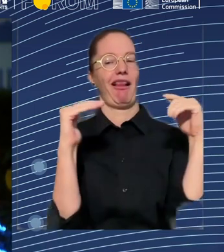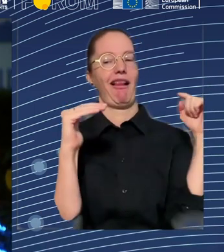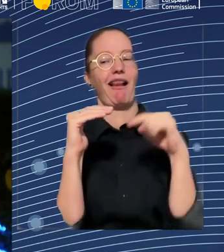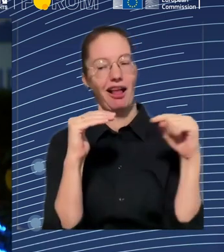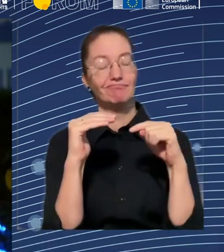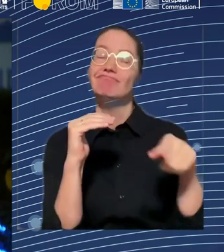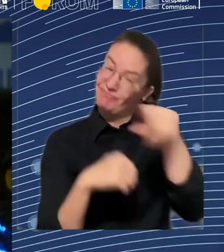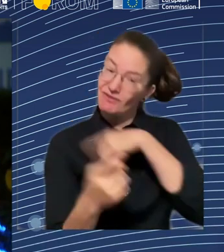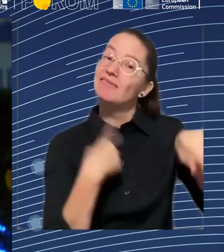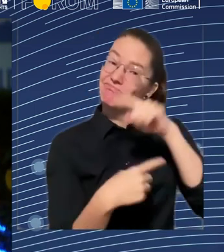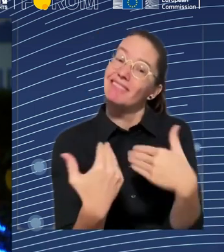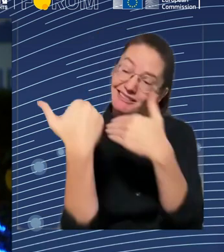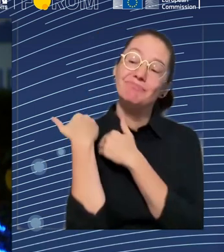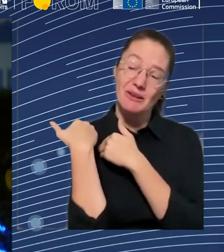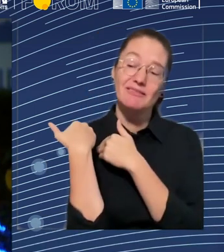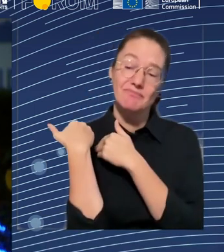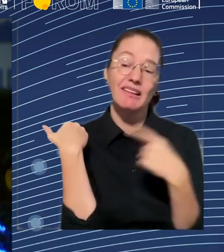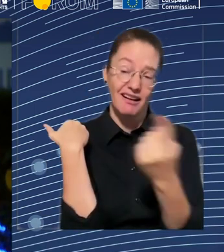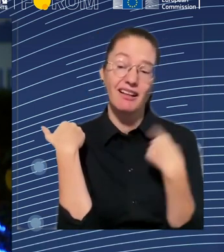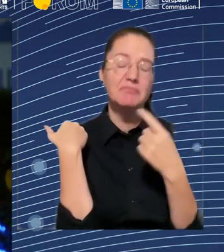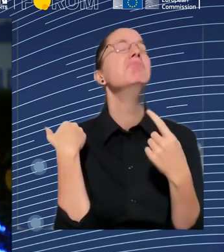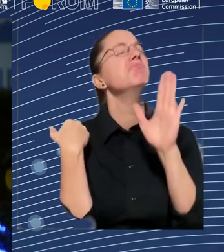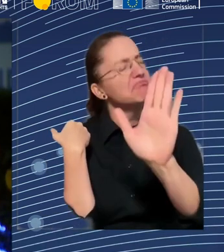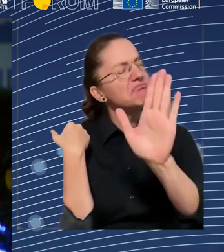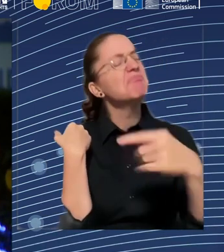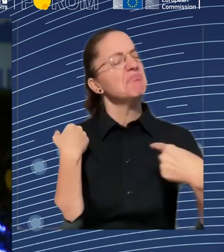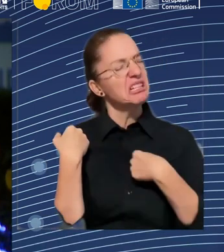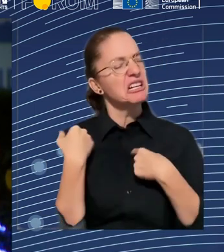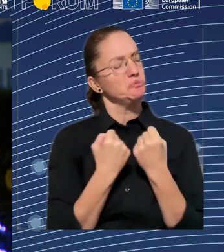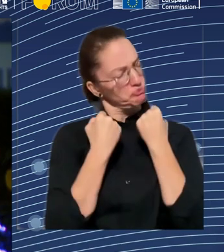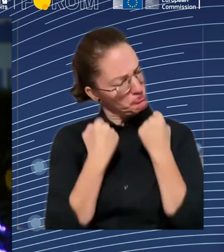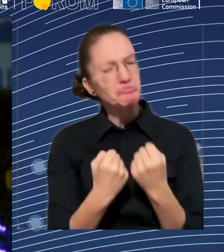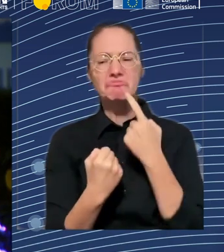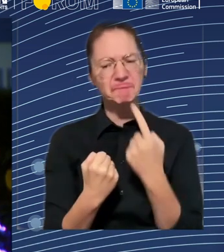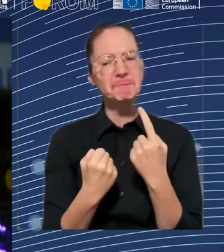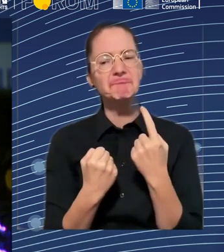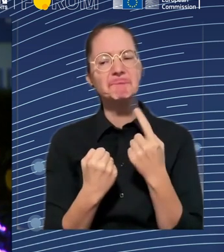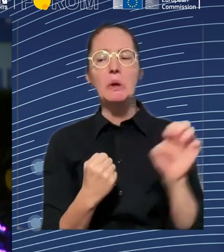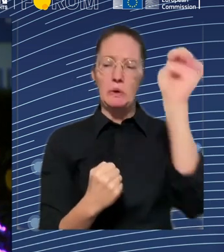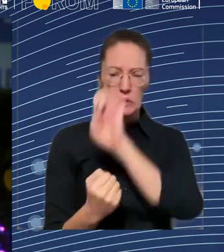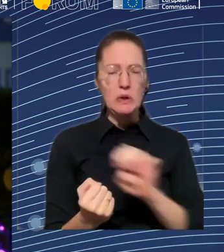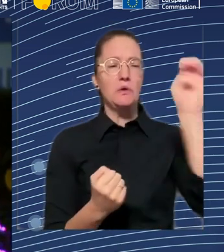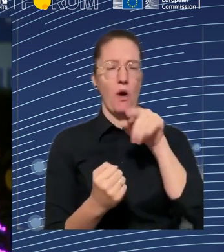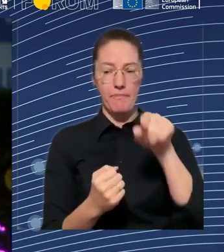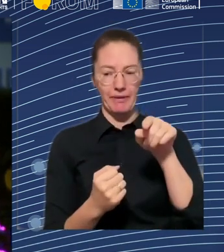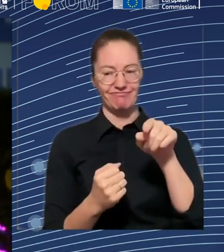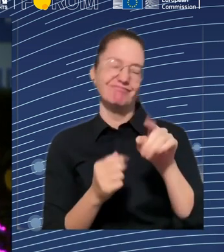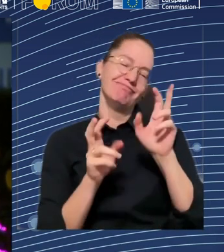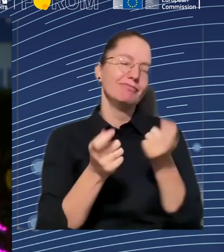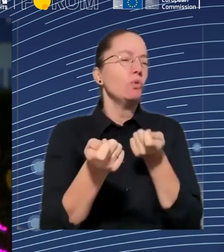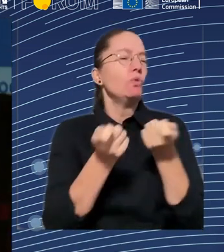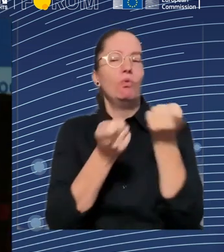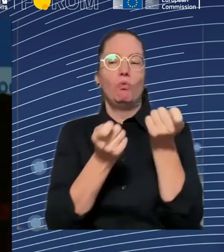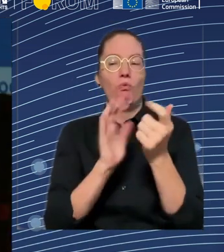history, well, yes, I think that once again, we're going to live through this evolution and make the most of it for each and every one of